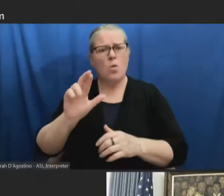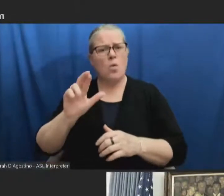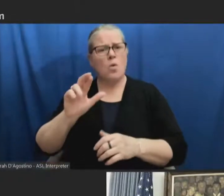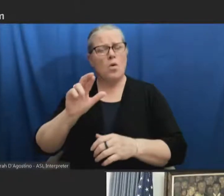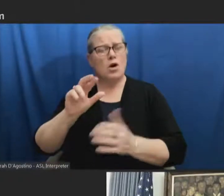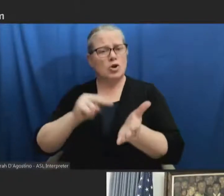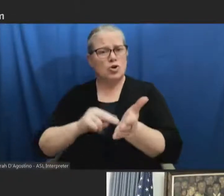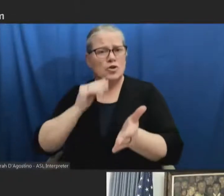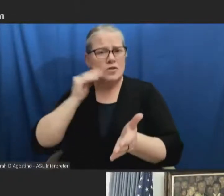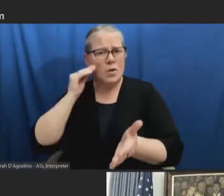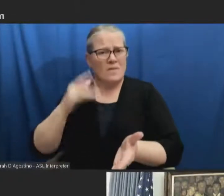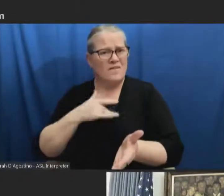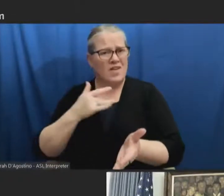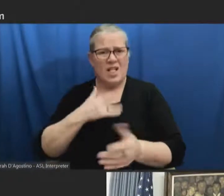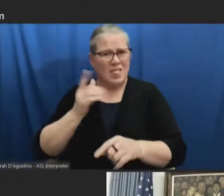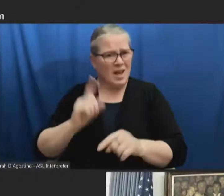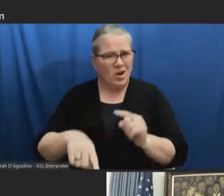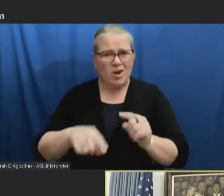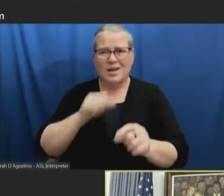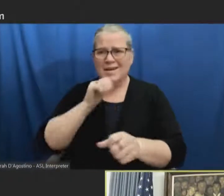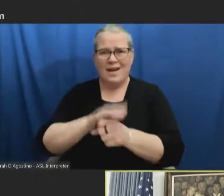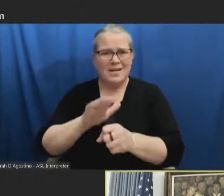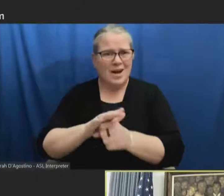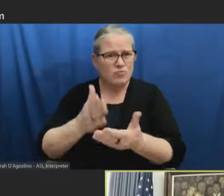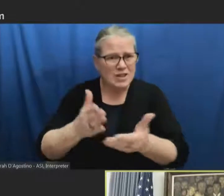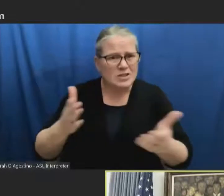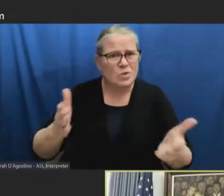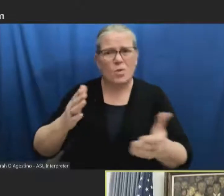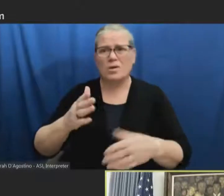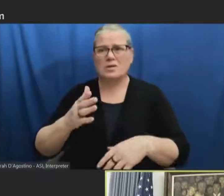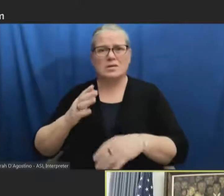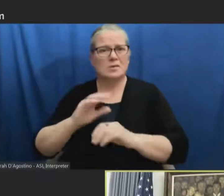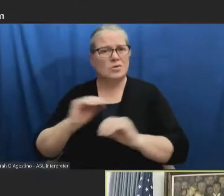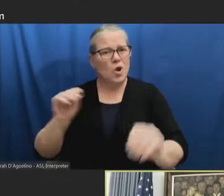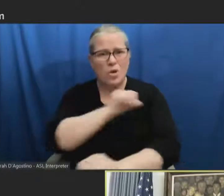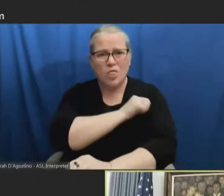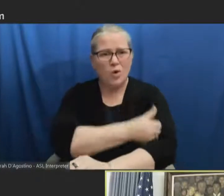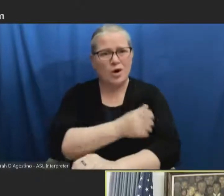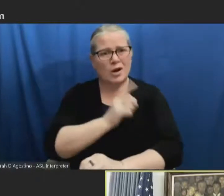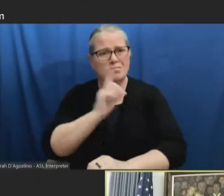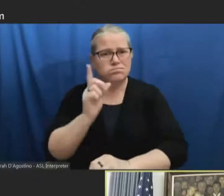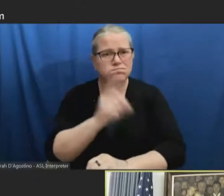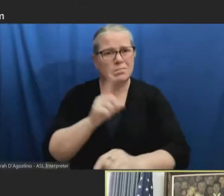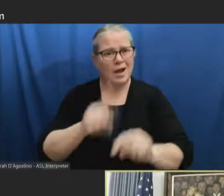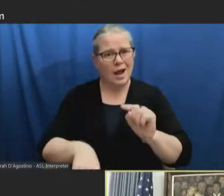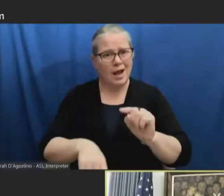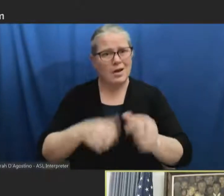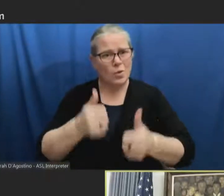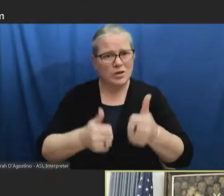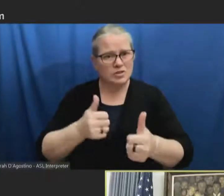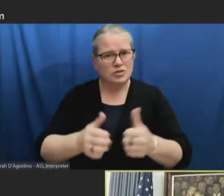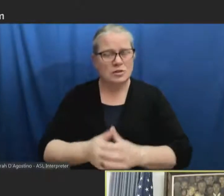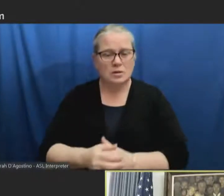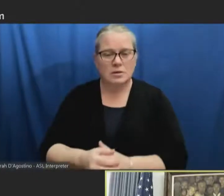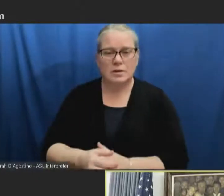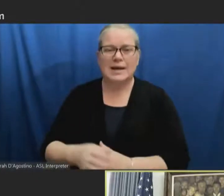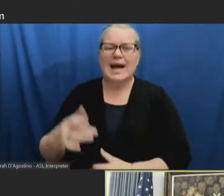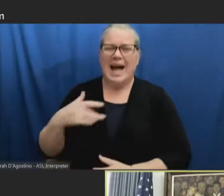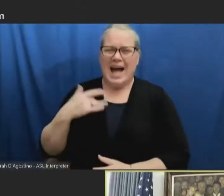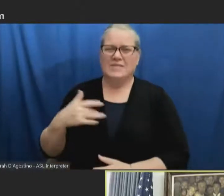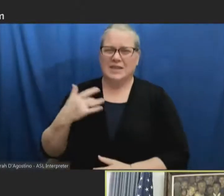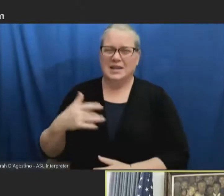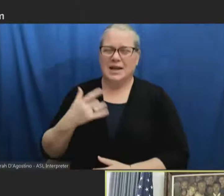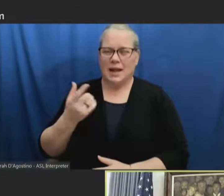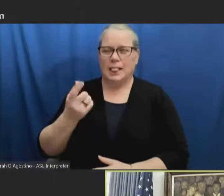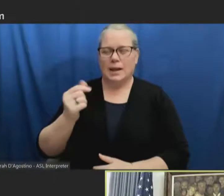resources to actually carry it out? I think it was a little more the latter, and some confusing guidance from